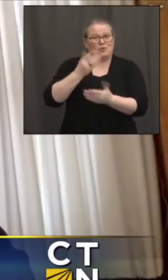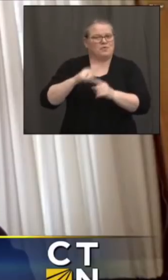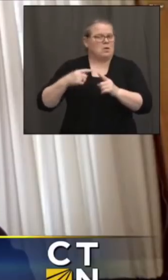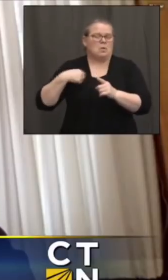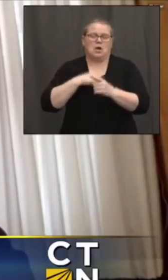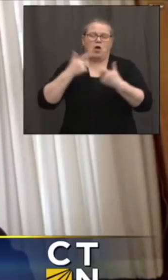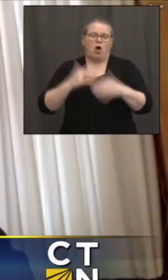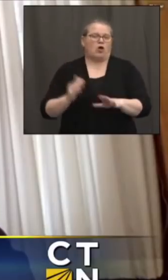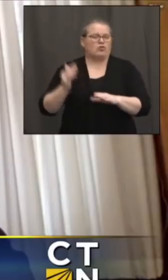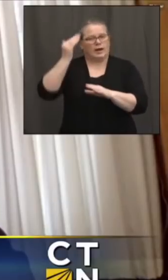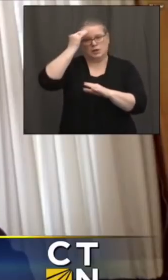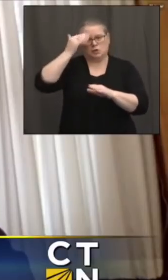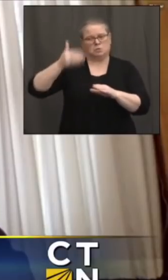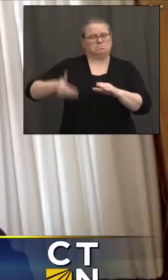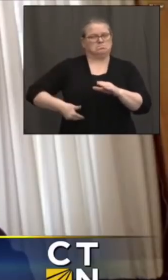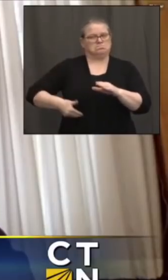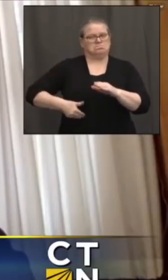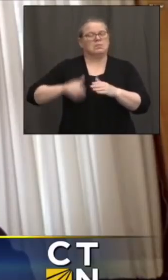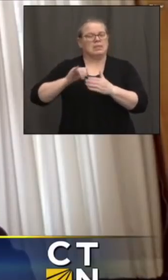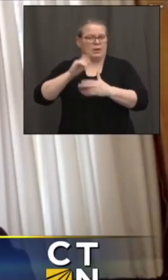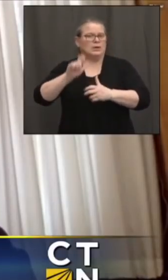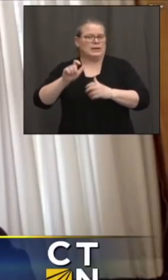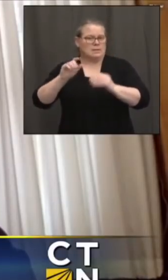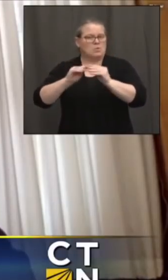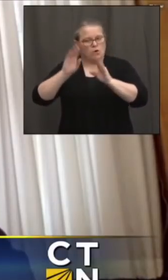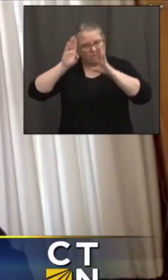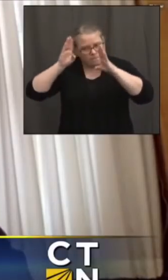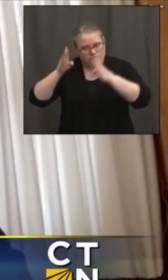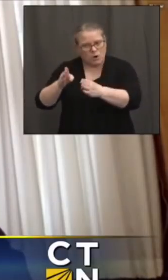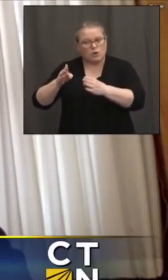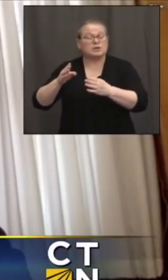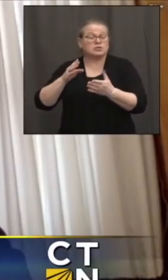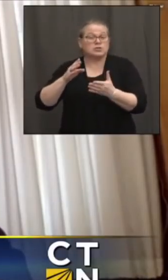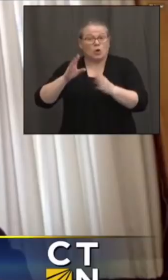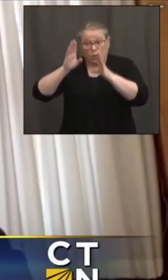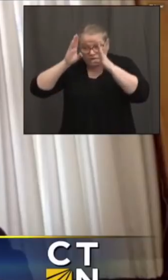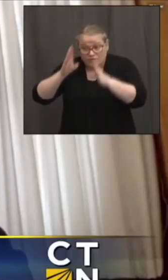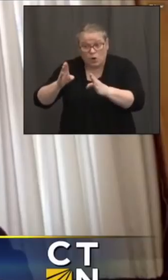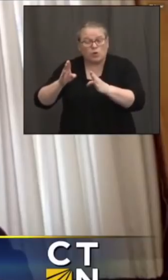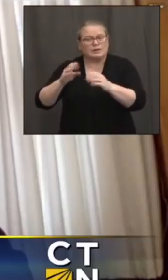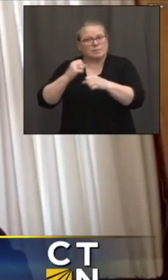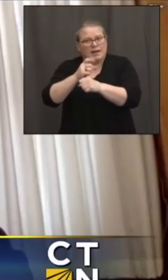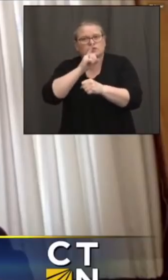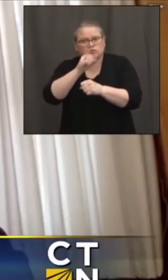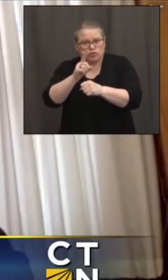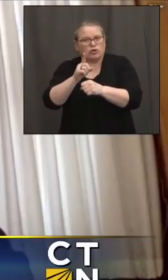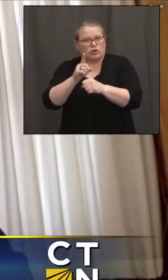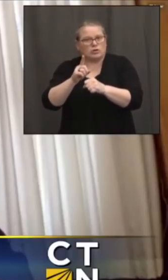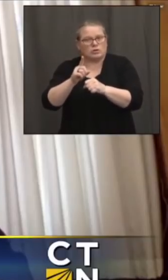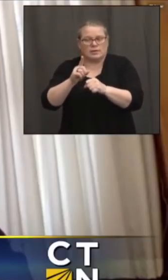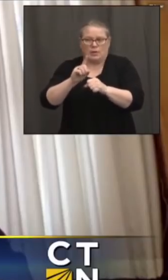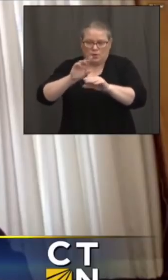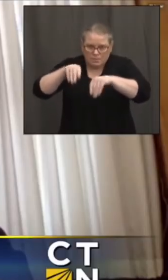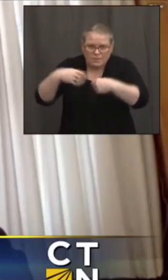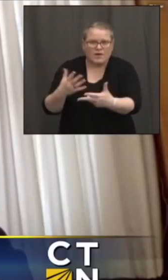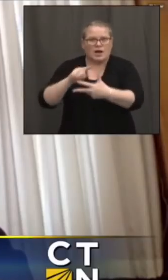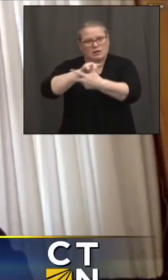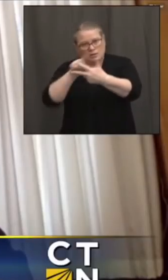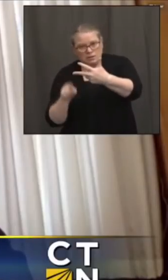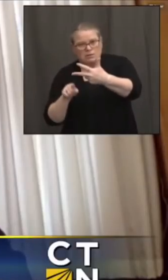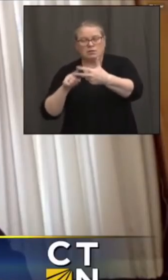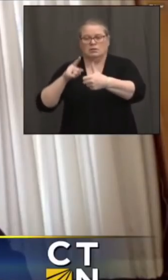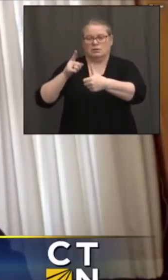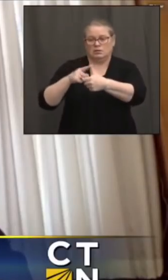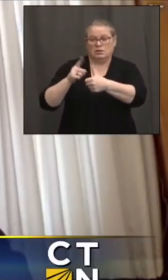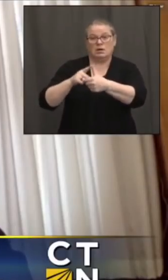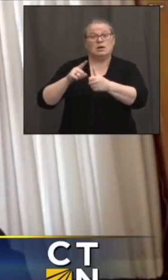additional focus was required. So, we're focused on the three legs of the stool that you need to get right. Number one, making sure that every